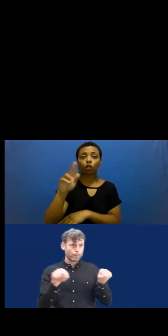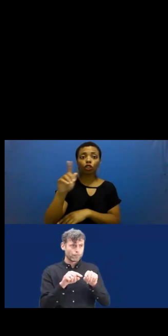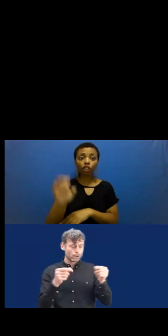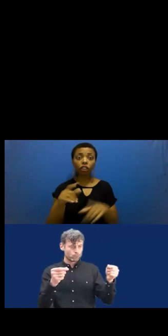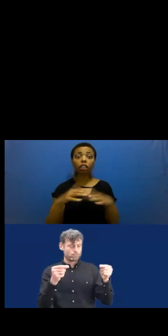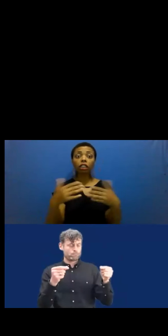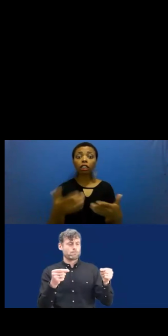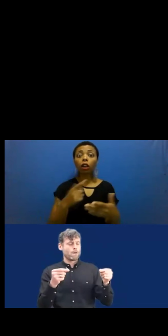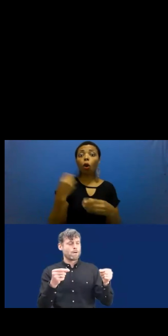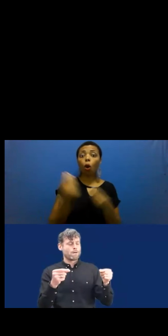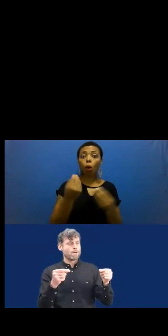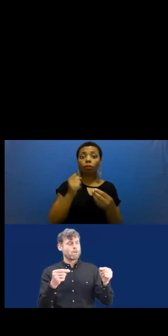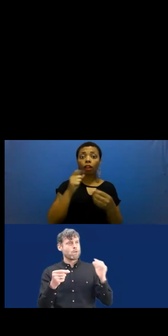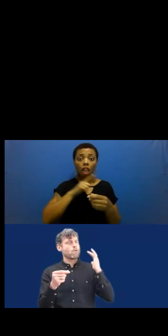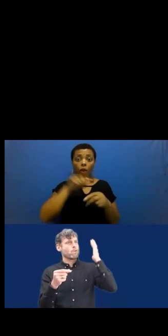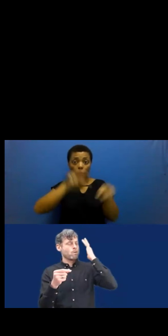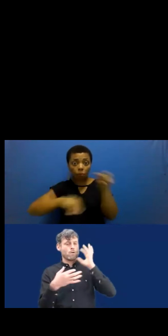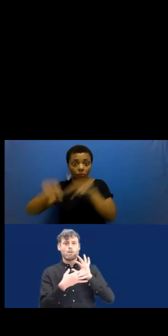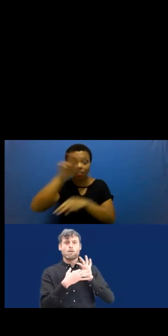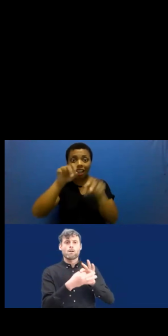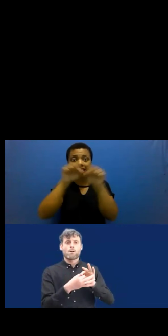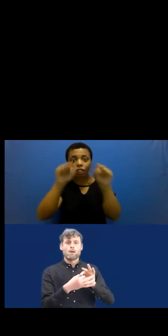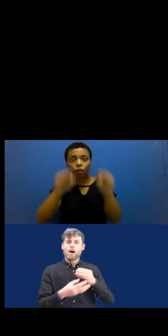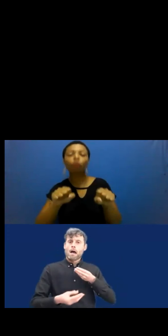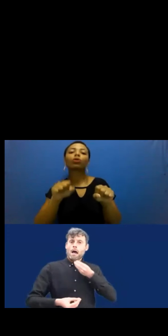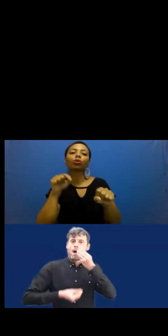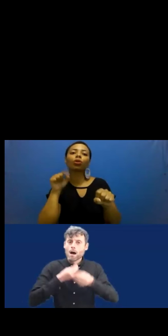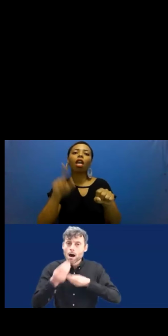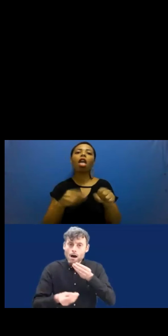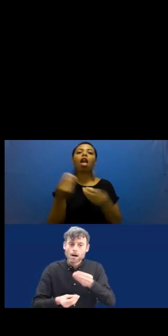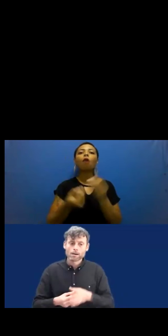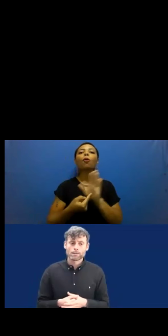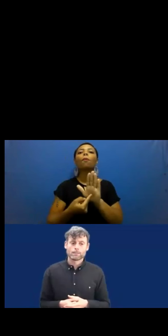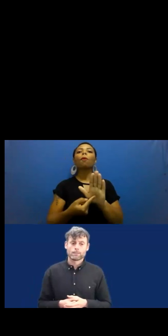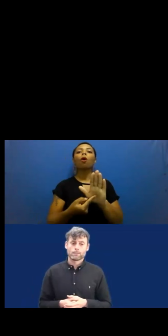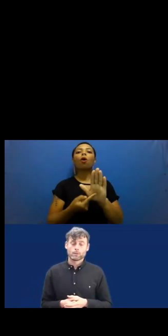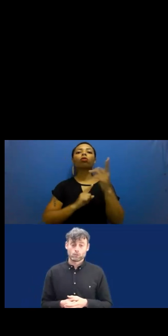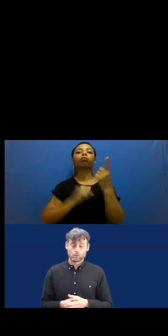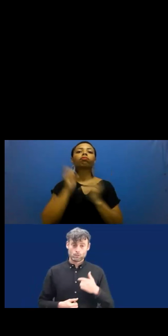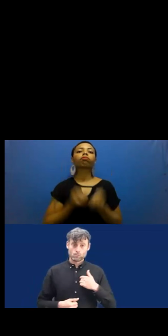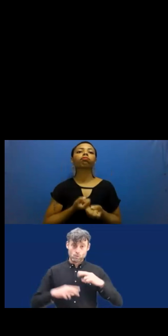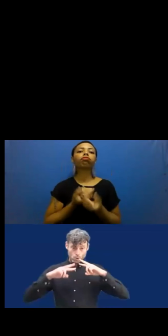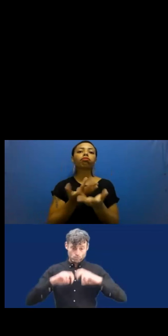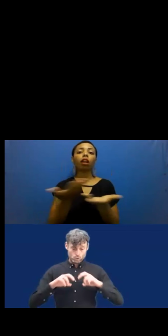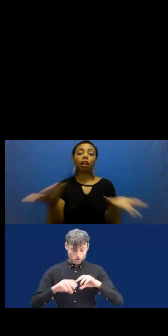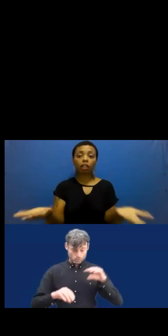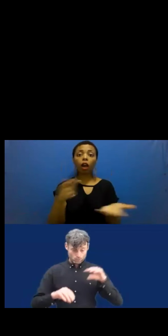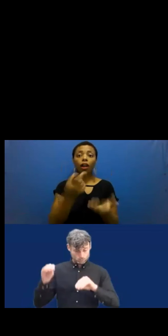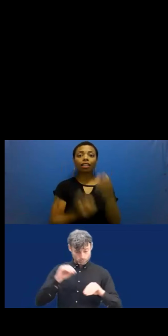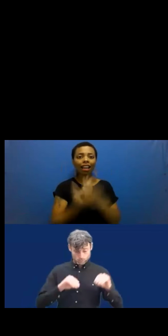of expression. Creating a collage is seen as a valid social action,